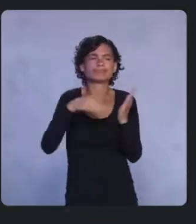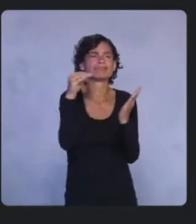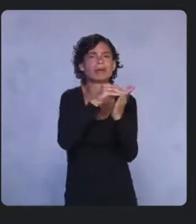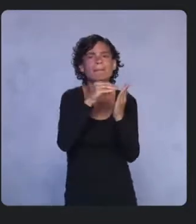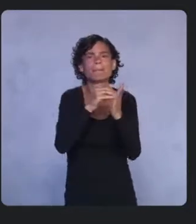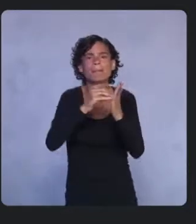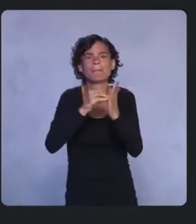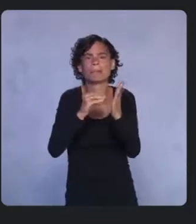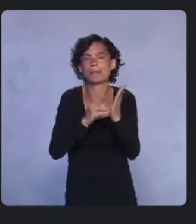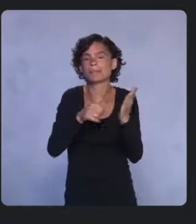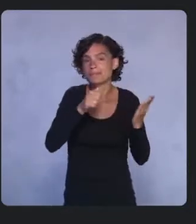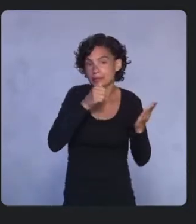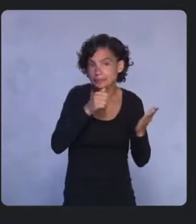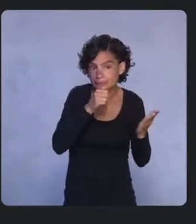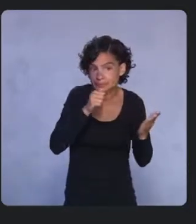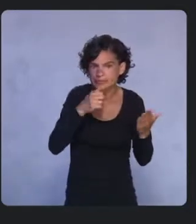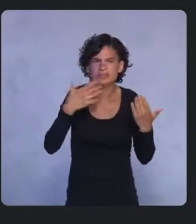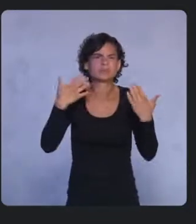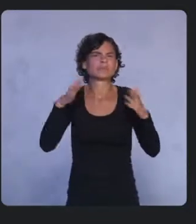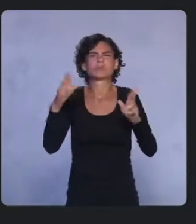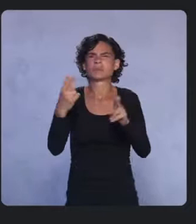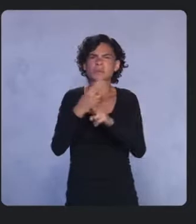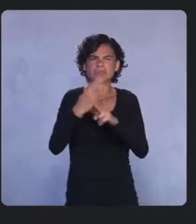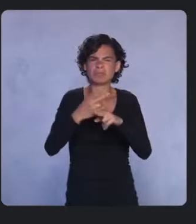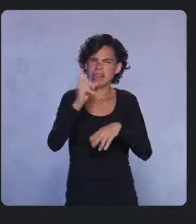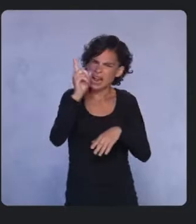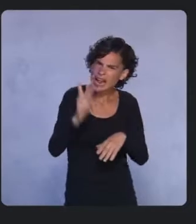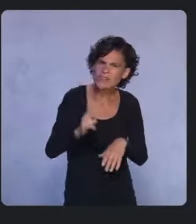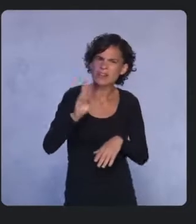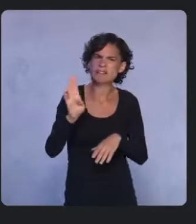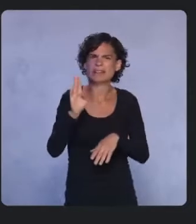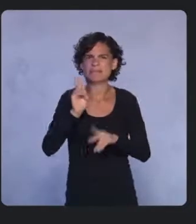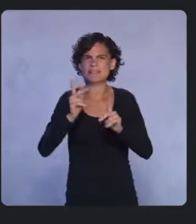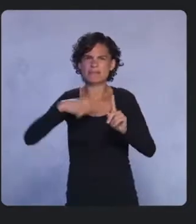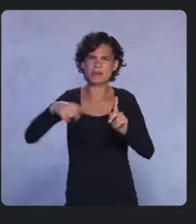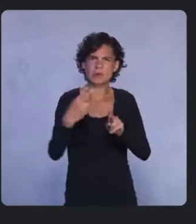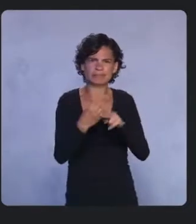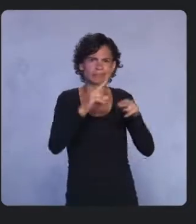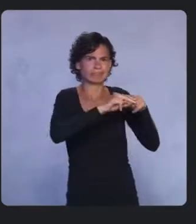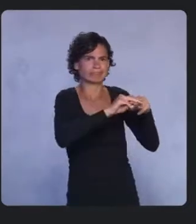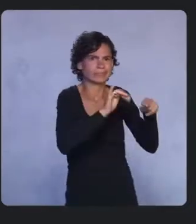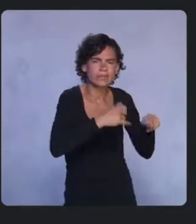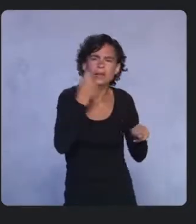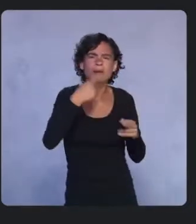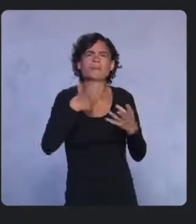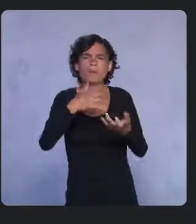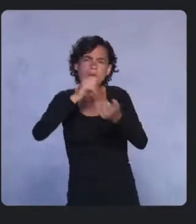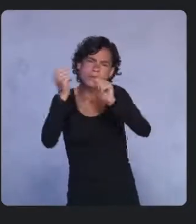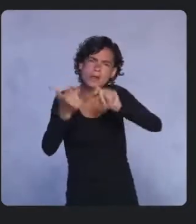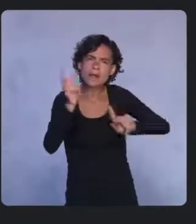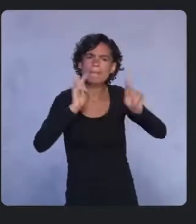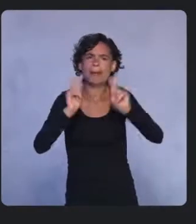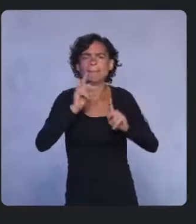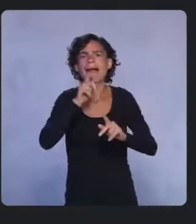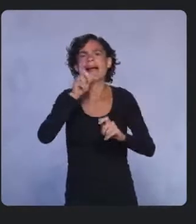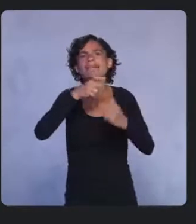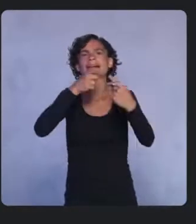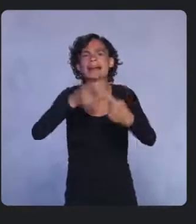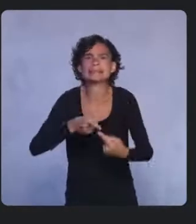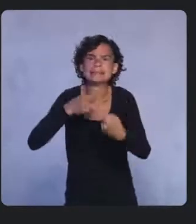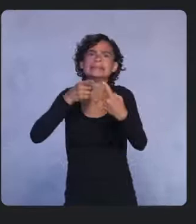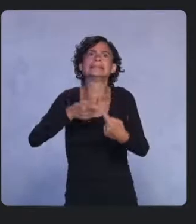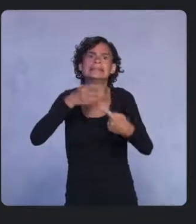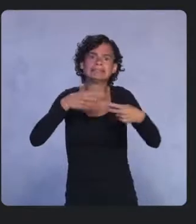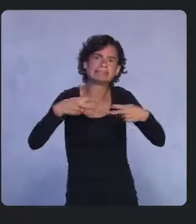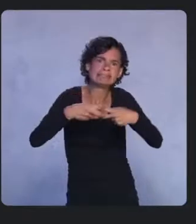It's already used by over 500 million people. But we want to free everyone from password pain. That's why today